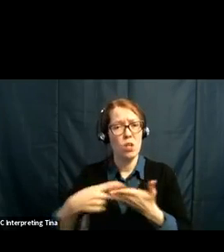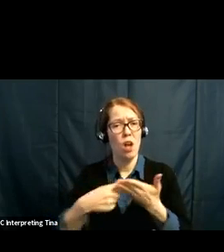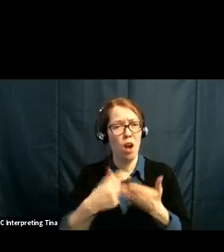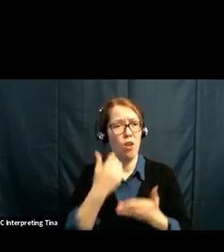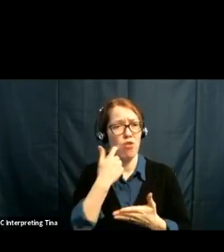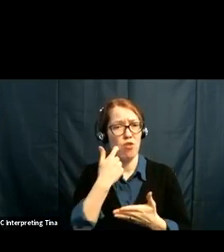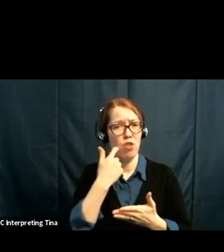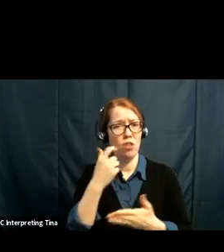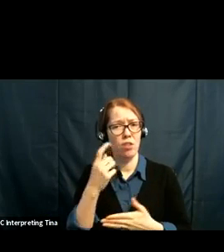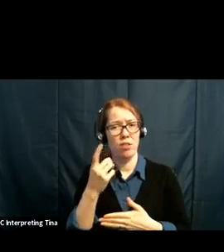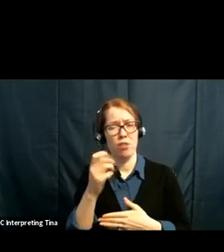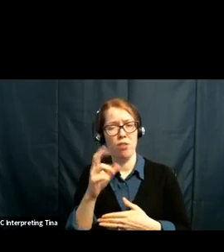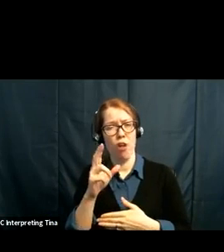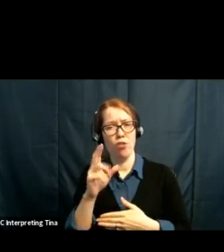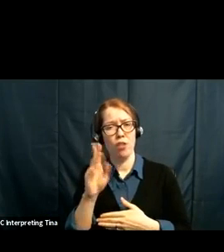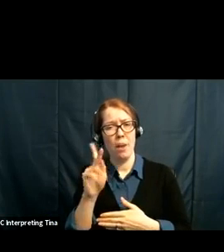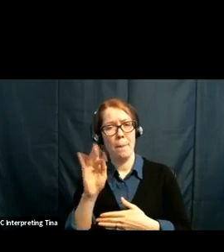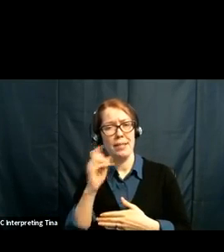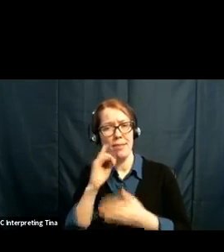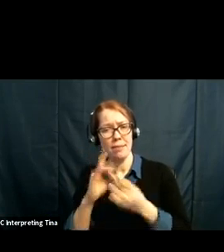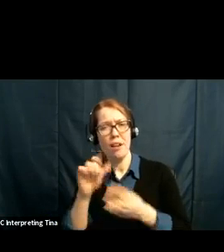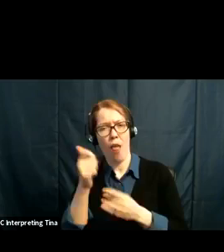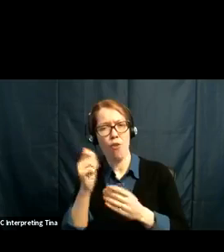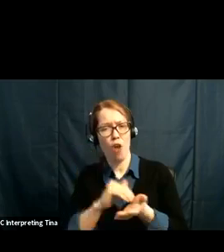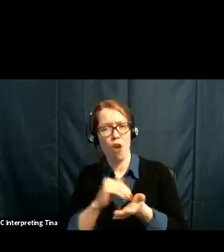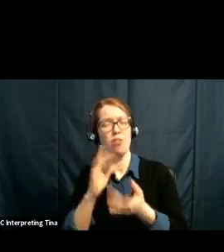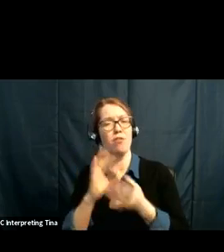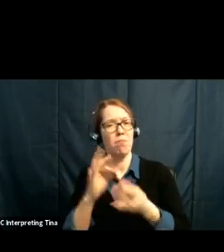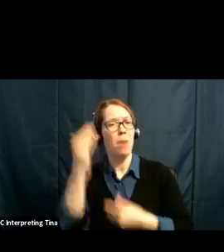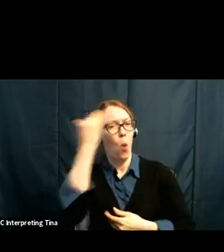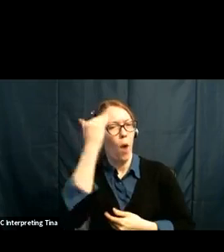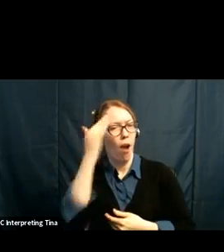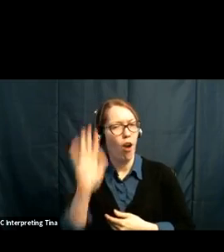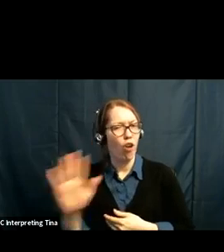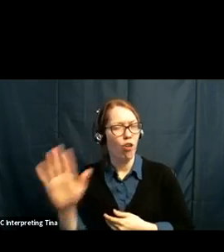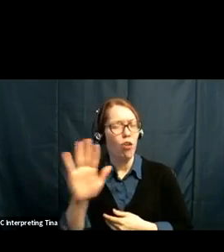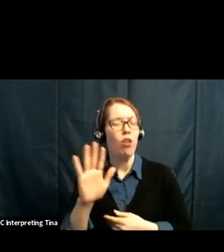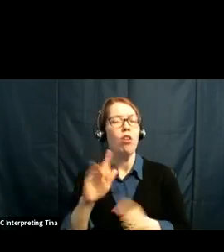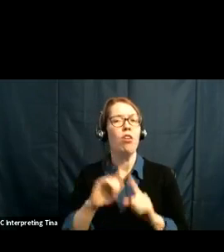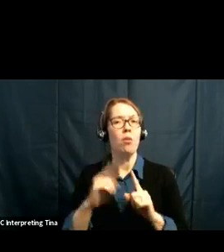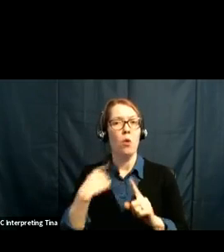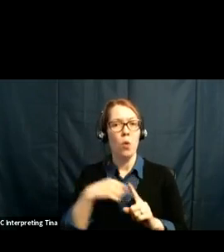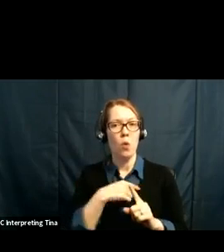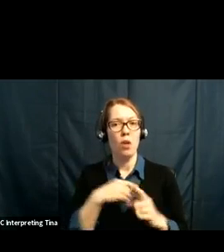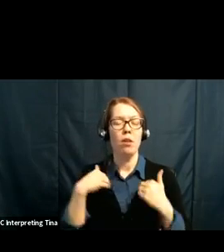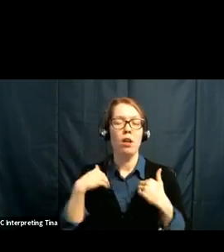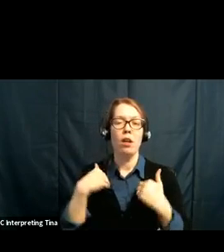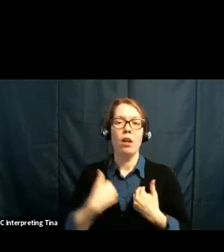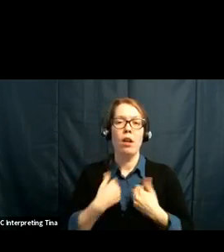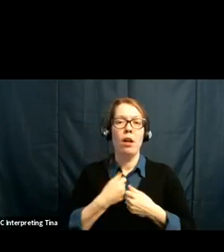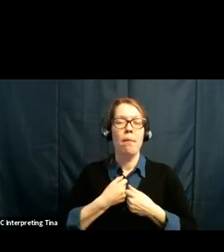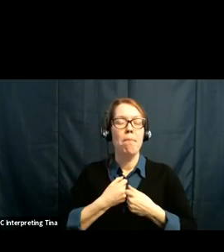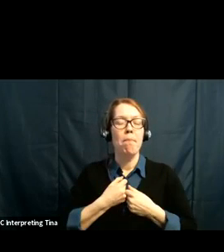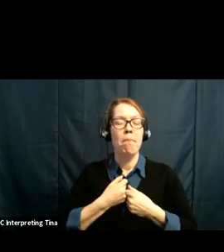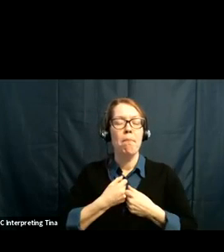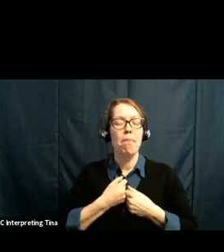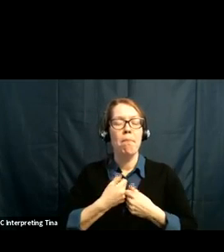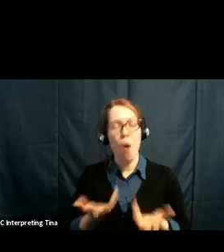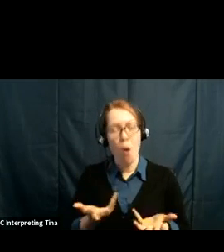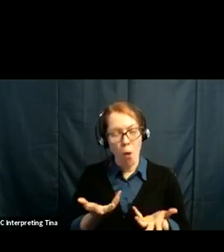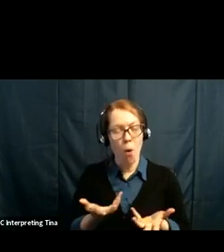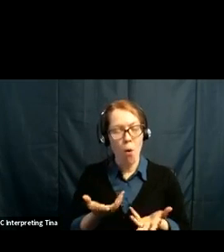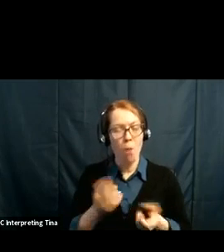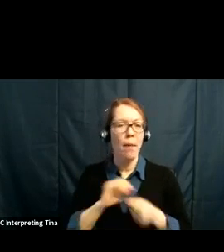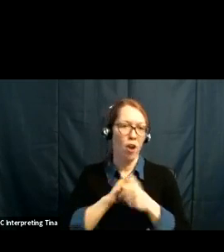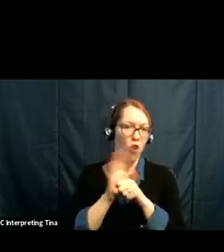Dr. Kaminsky and others we're all well aware of it. We've all been so fatigued by COVID. And